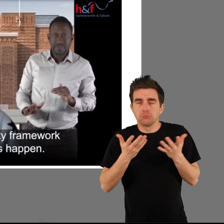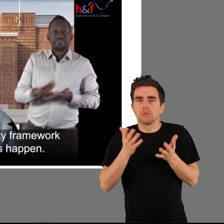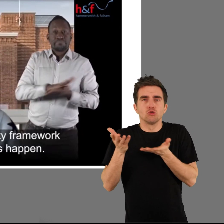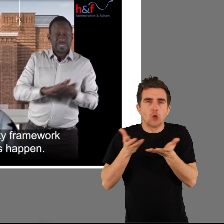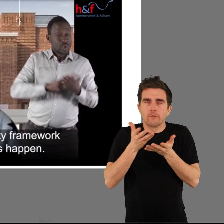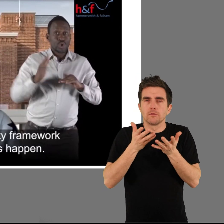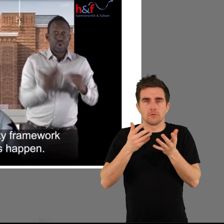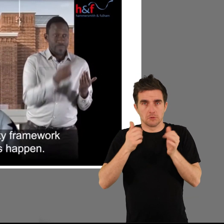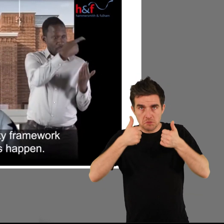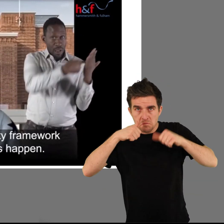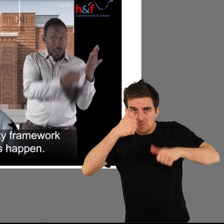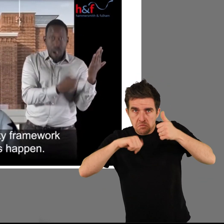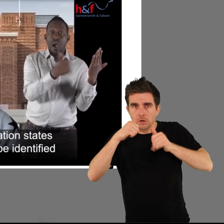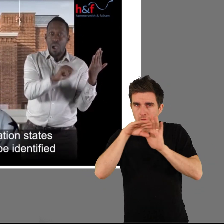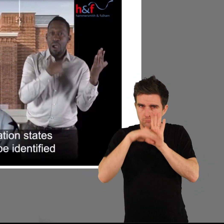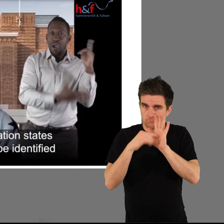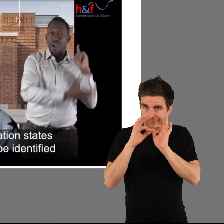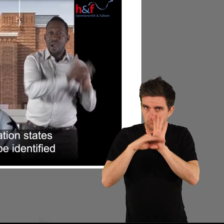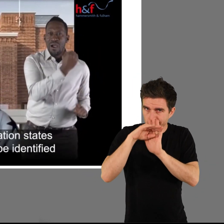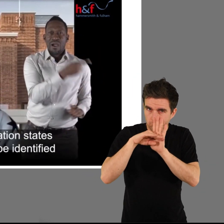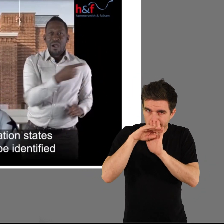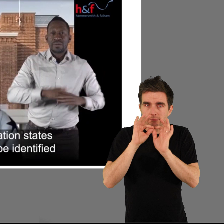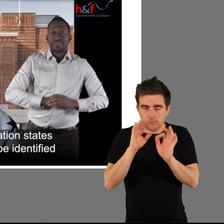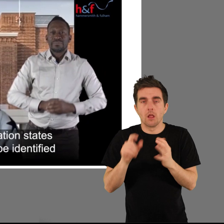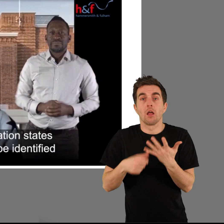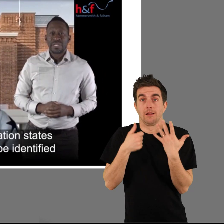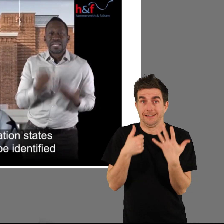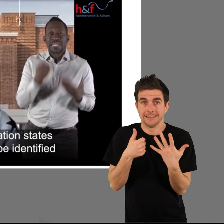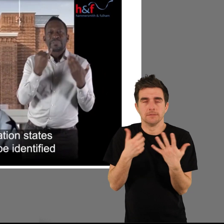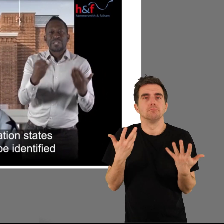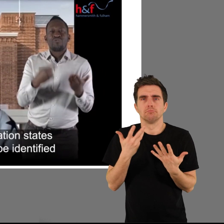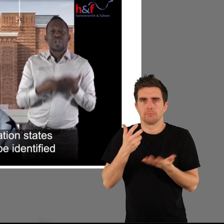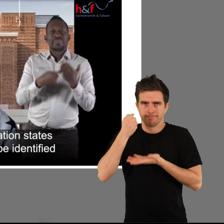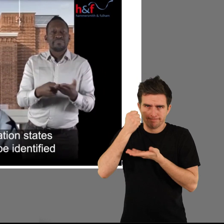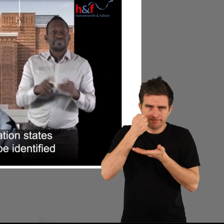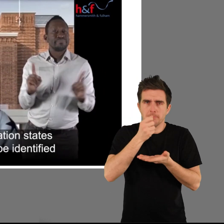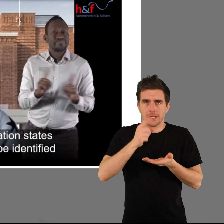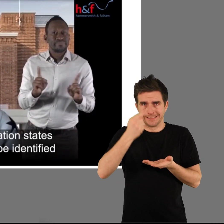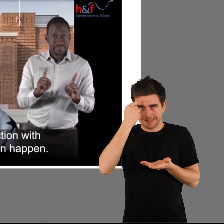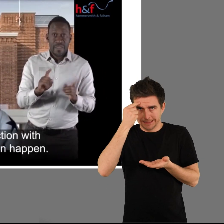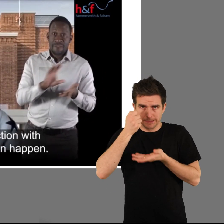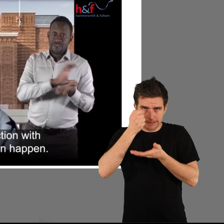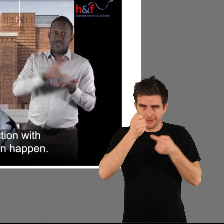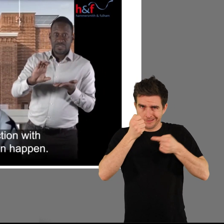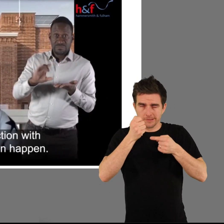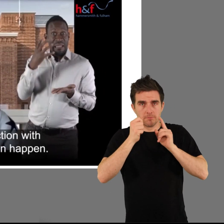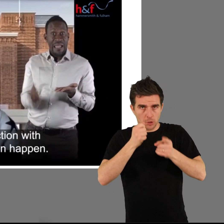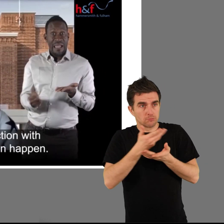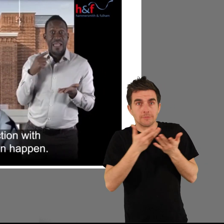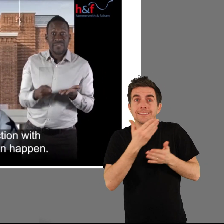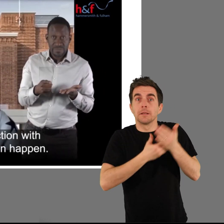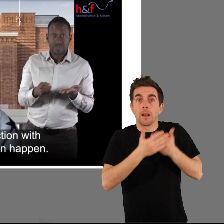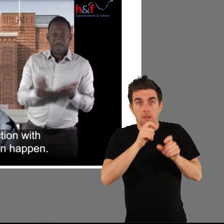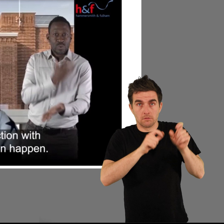is created to help this happen. The sixth recommendation states that funding needs to be identified to ensure co-production with